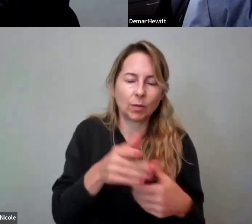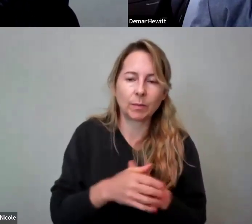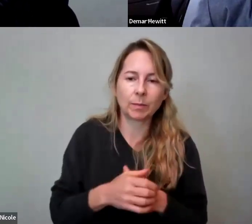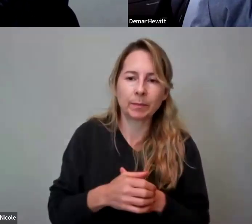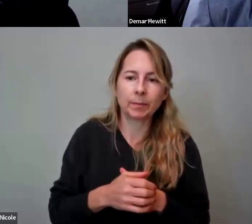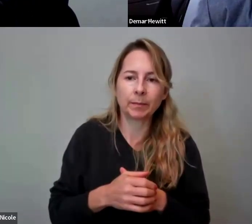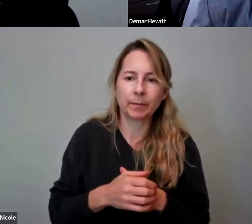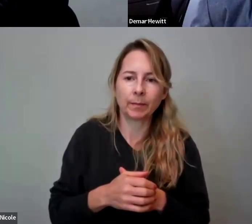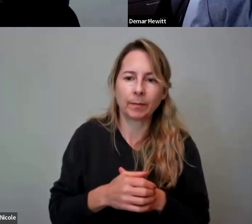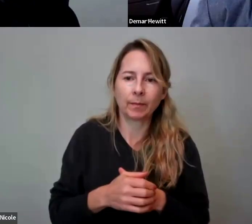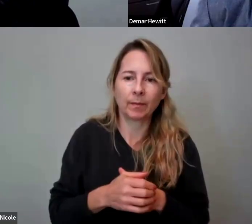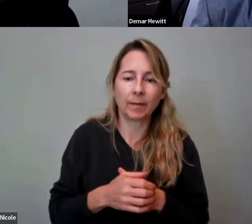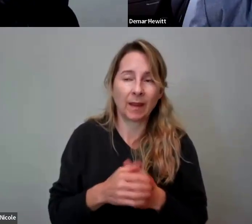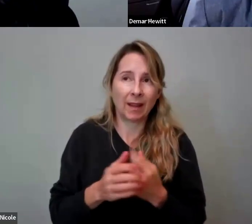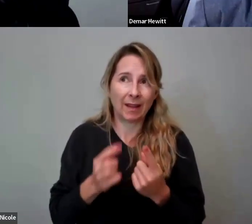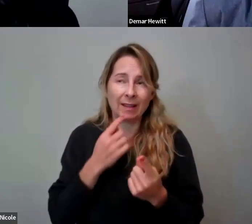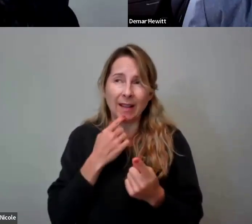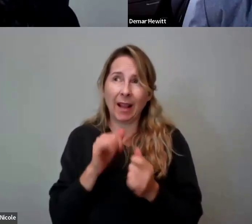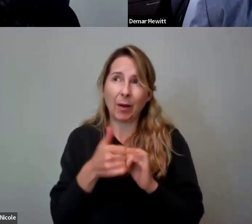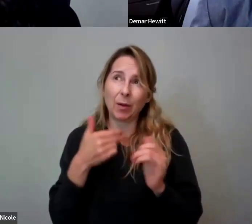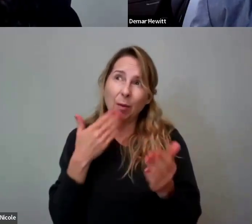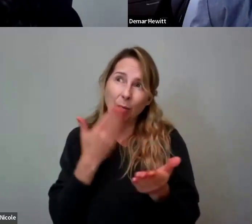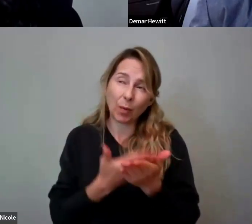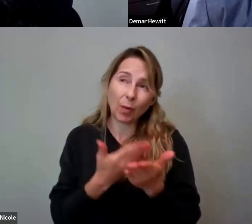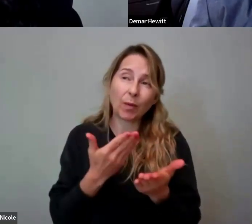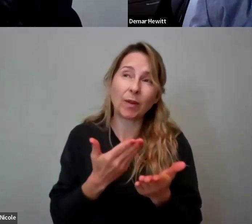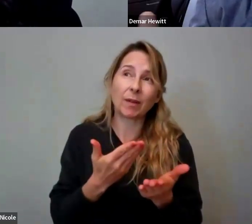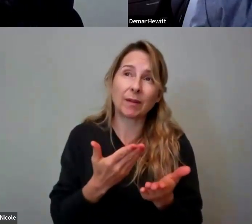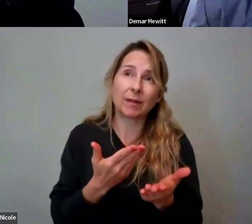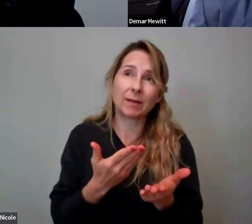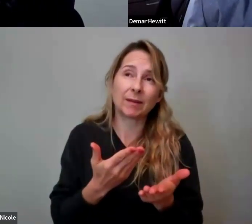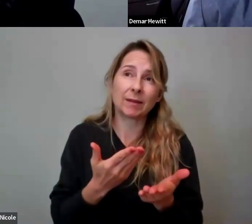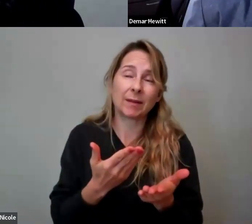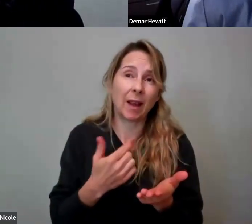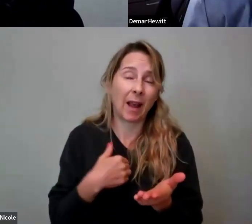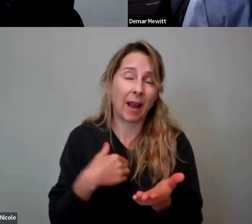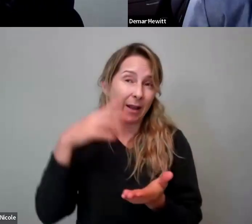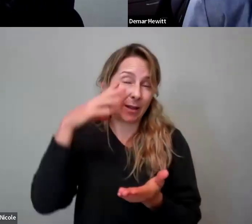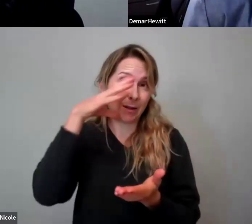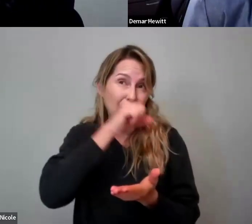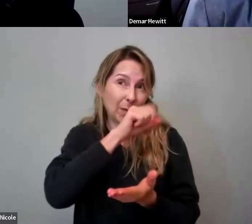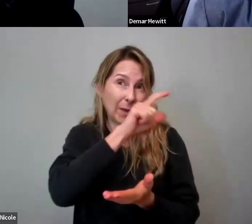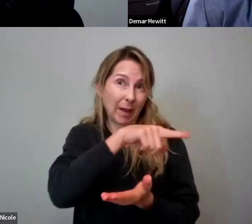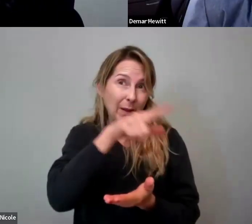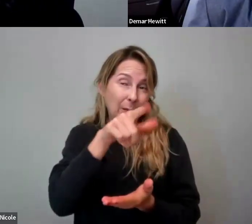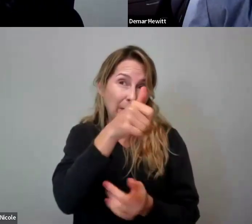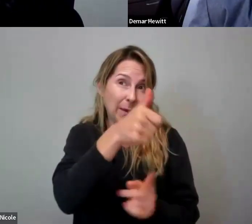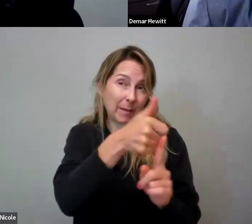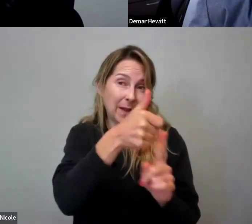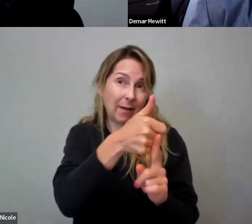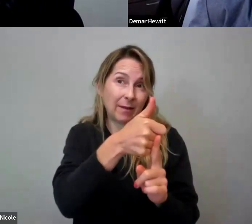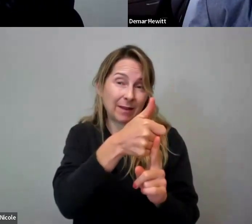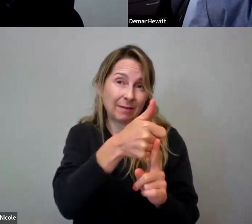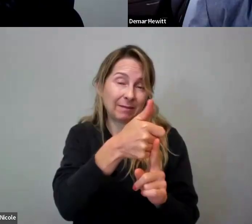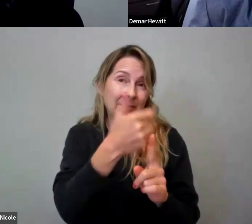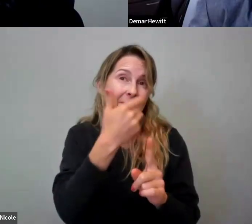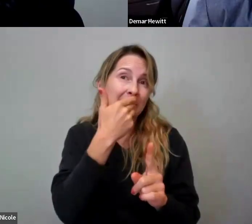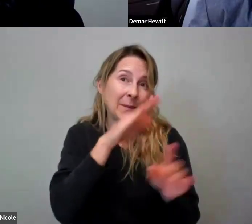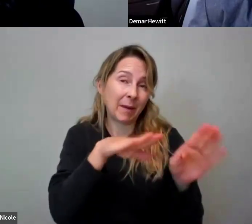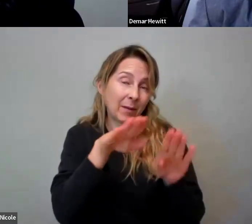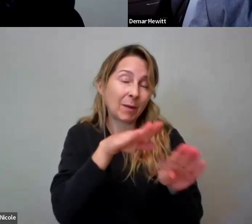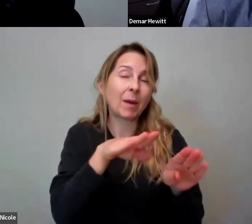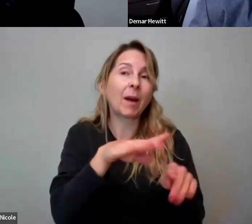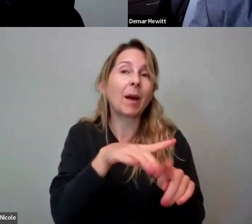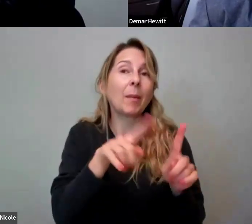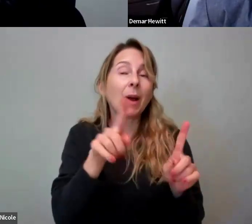question said, how do you prove against the landlord? And I'm assuming that the landlord is the one that's performing the acts. But I should also flag that it could